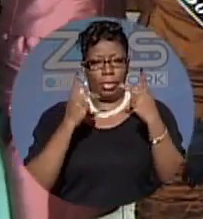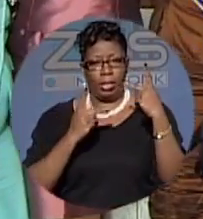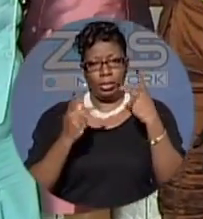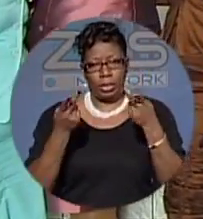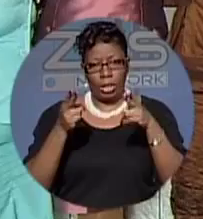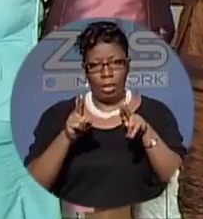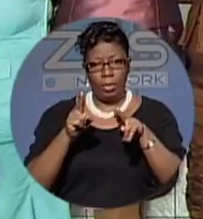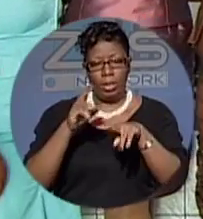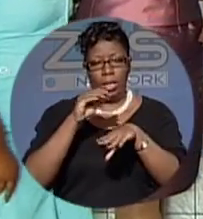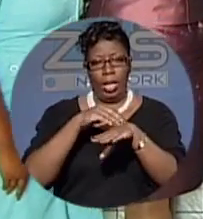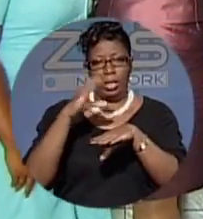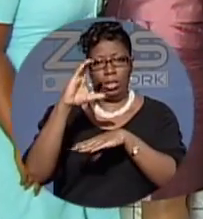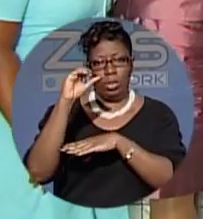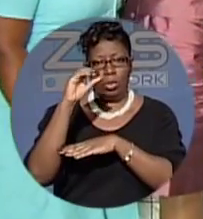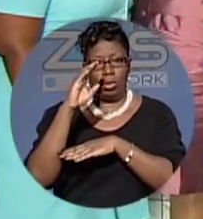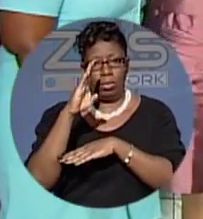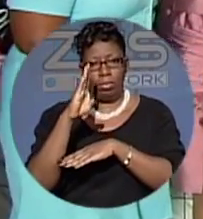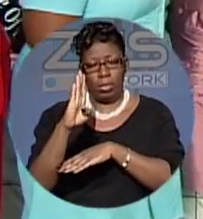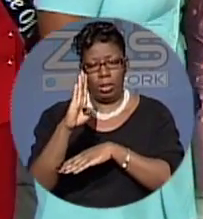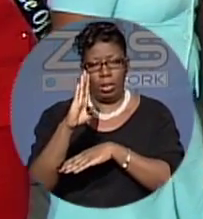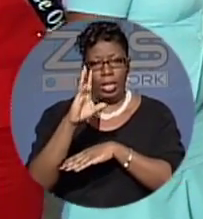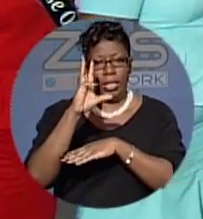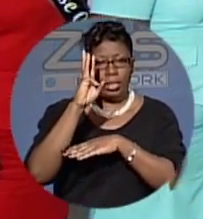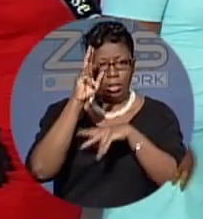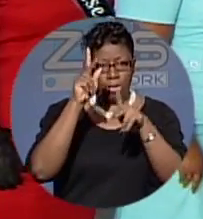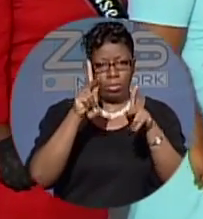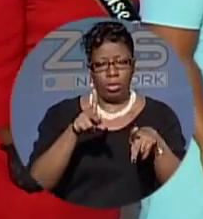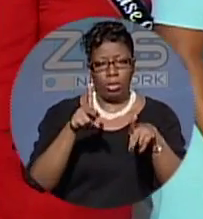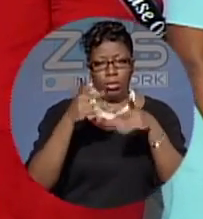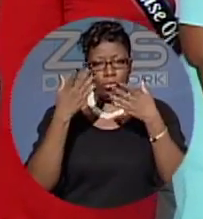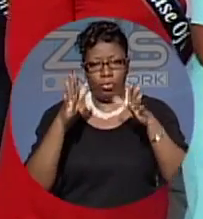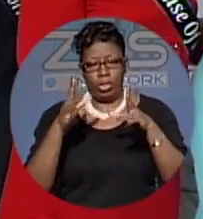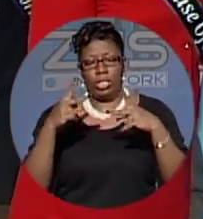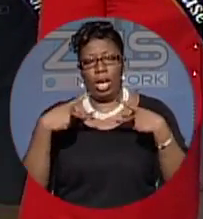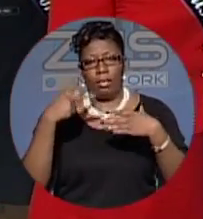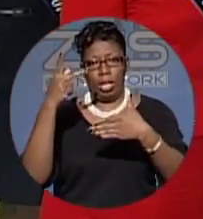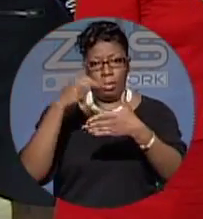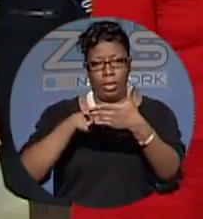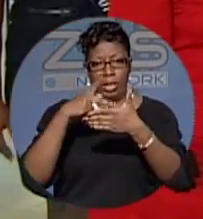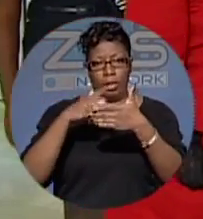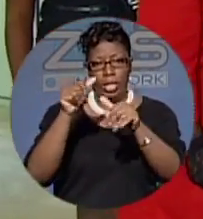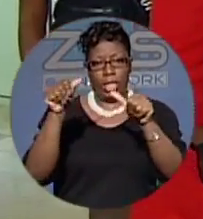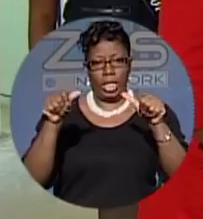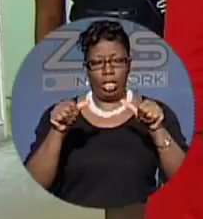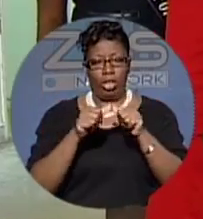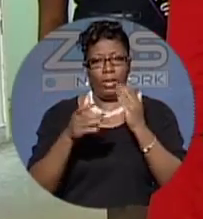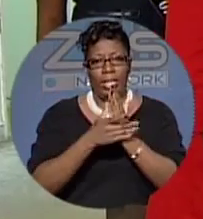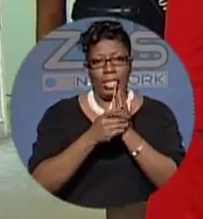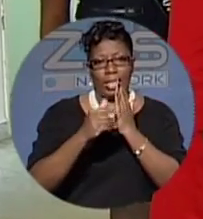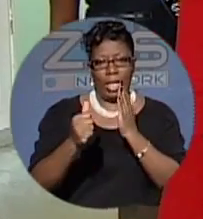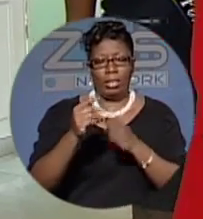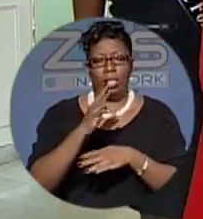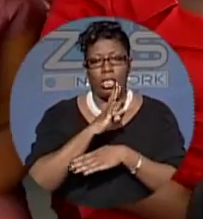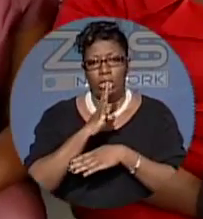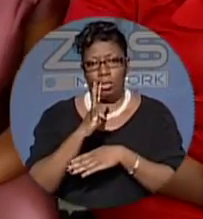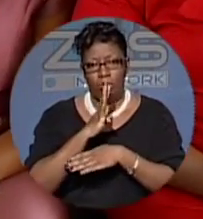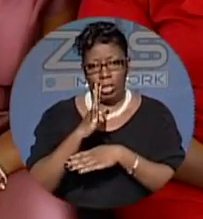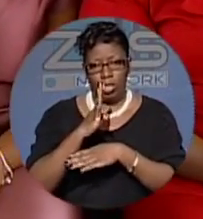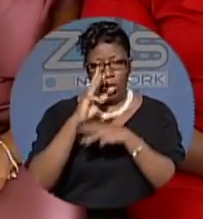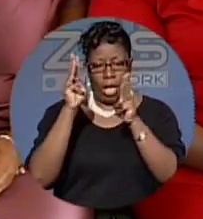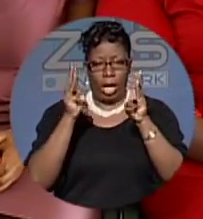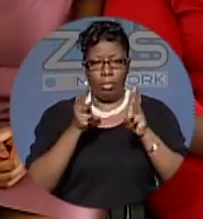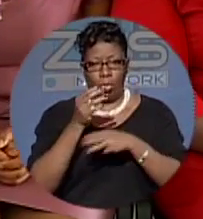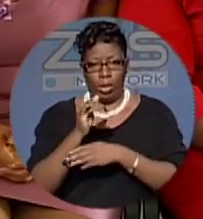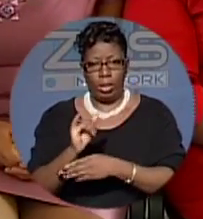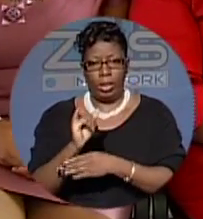at the College of the Bahamas Auditorium. The six contestants have already had preliminaries in the areas of talent, speech, and spokesmodel. On Sunday, they'll